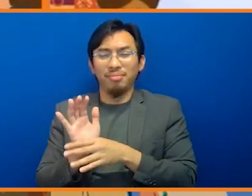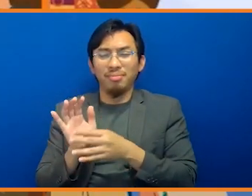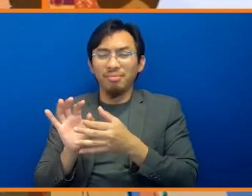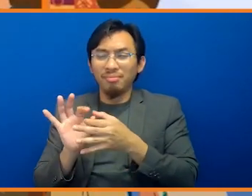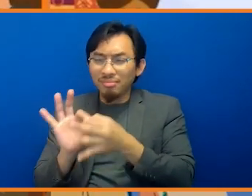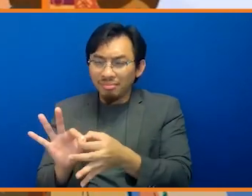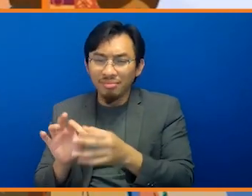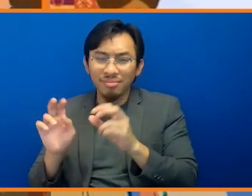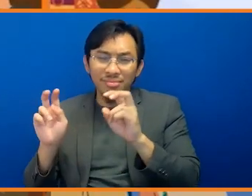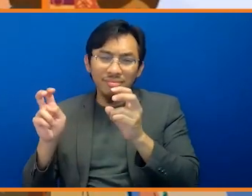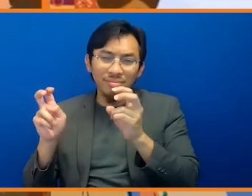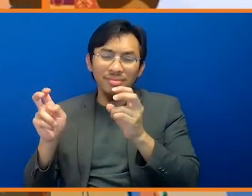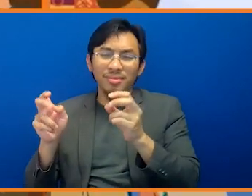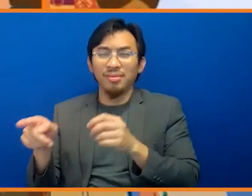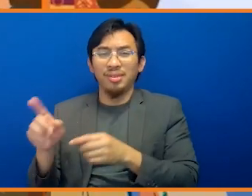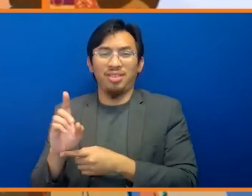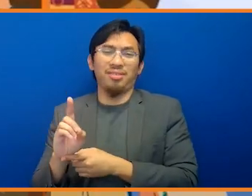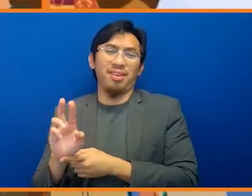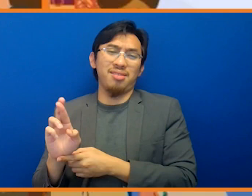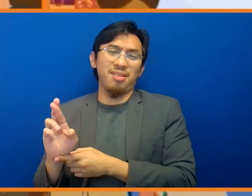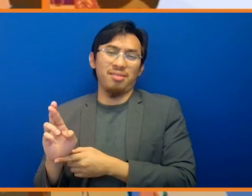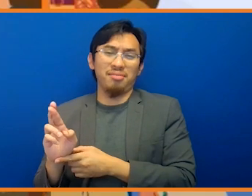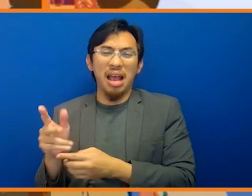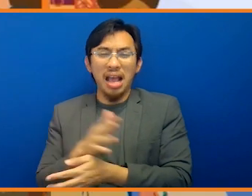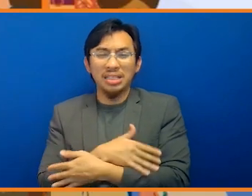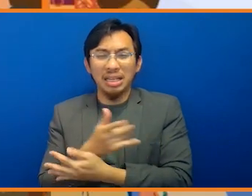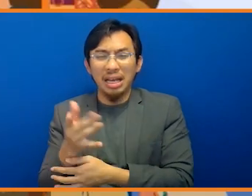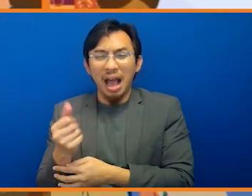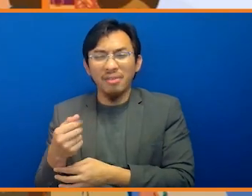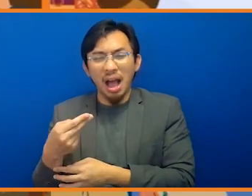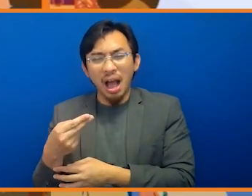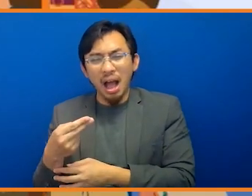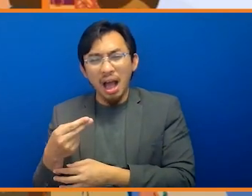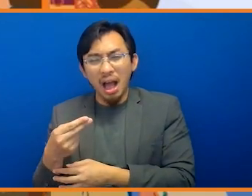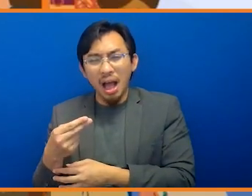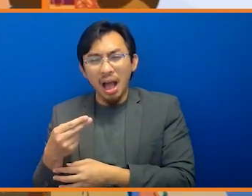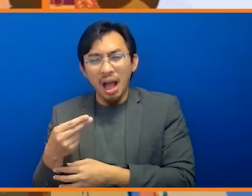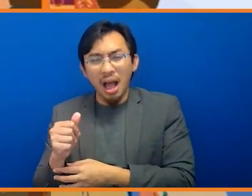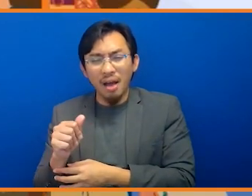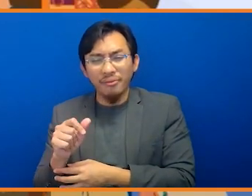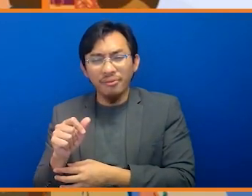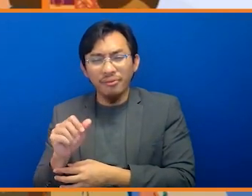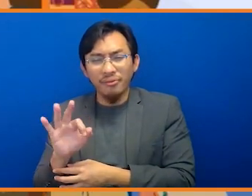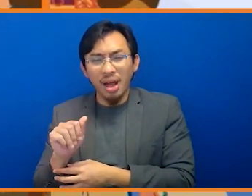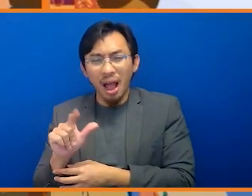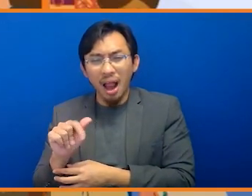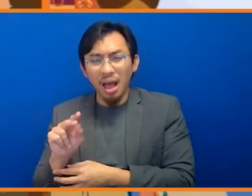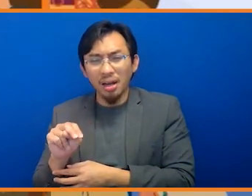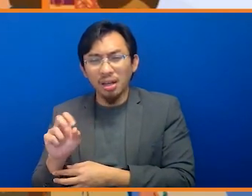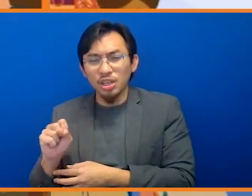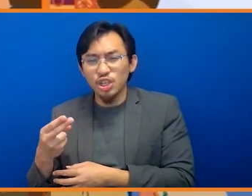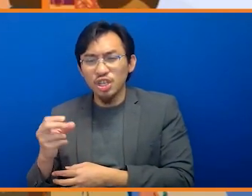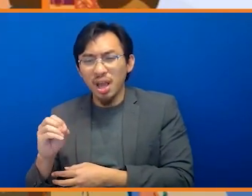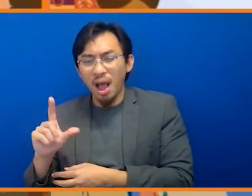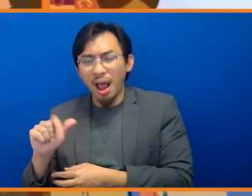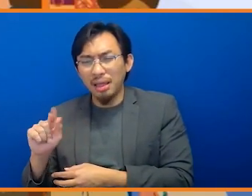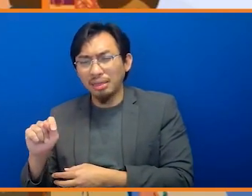disasters. For Aceh, just the Hafalan Shalak